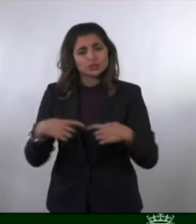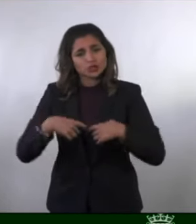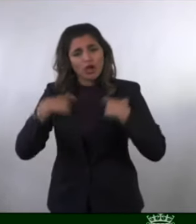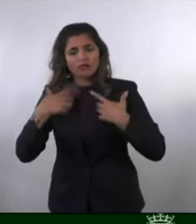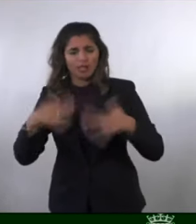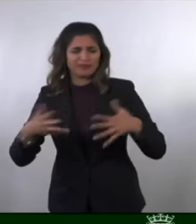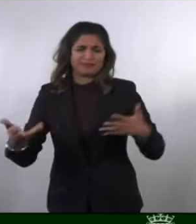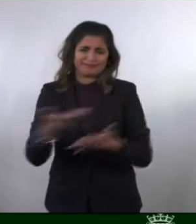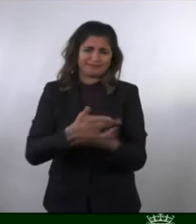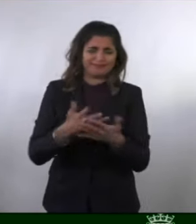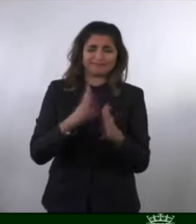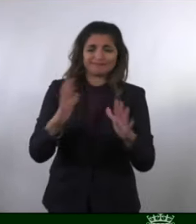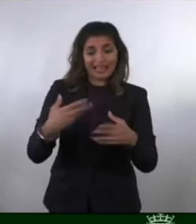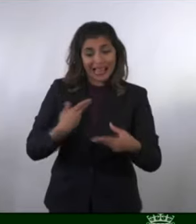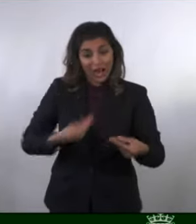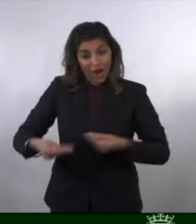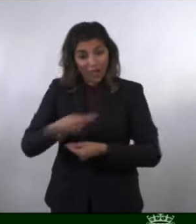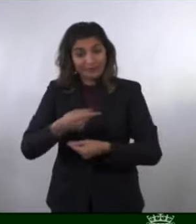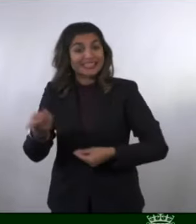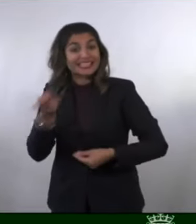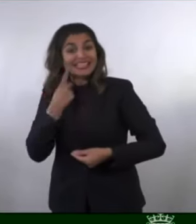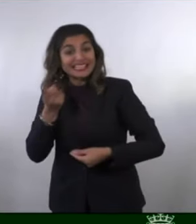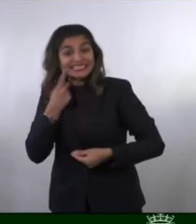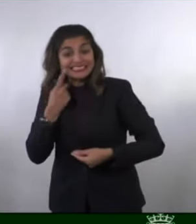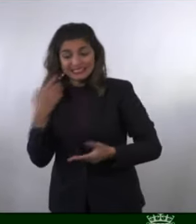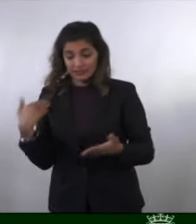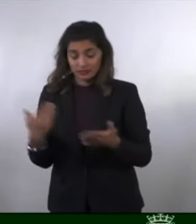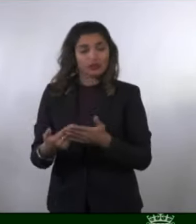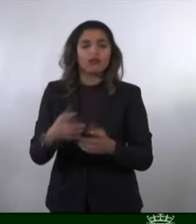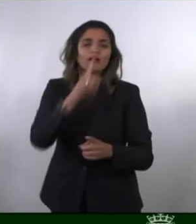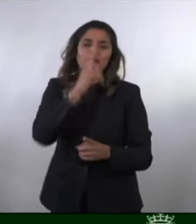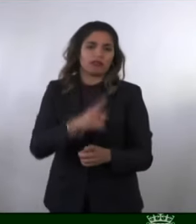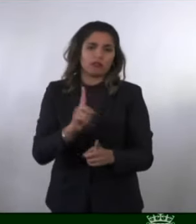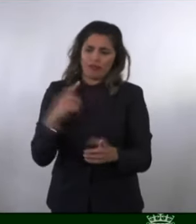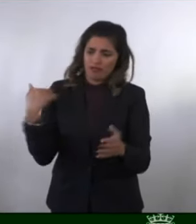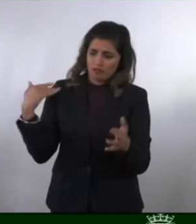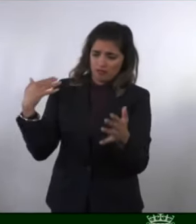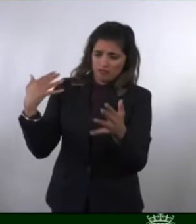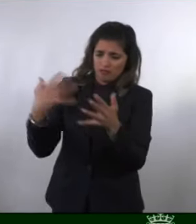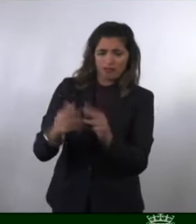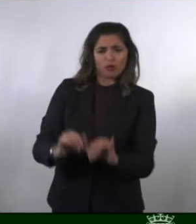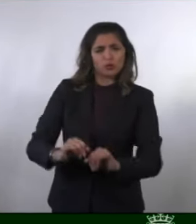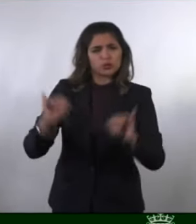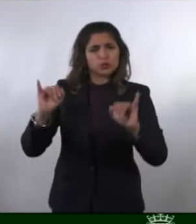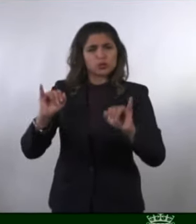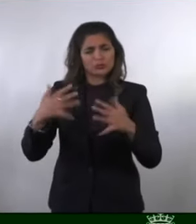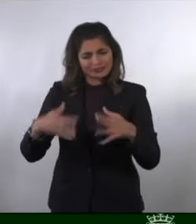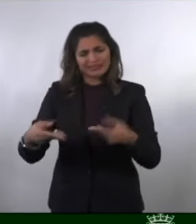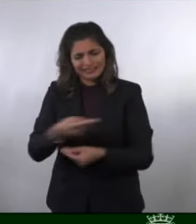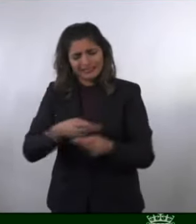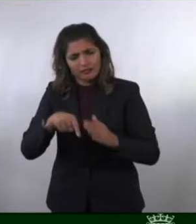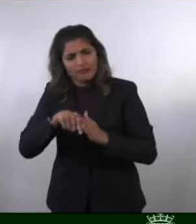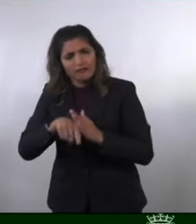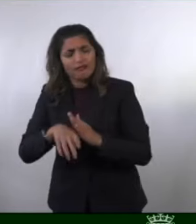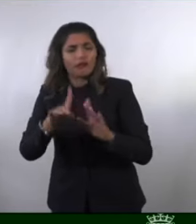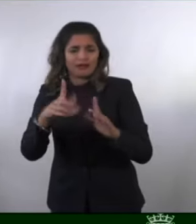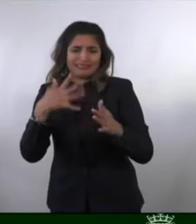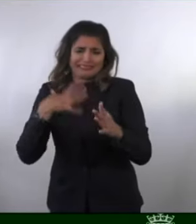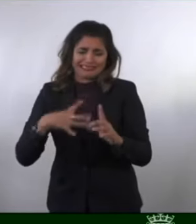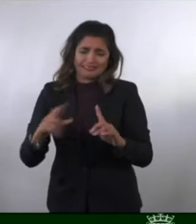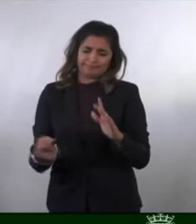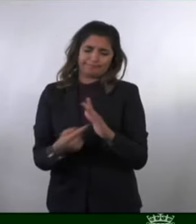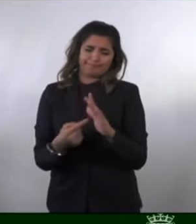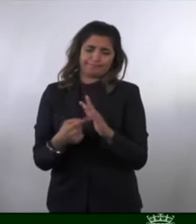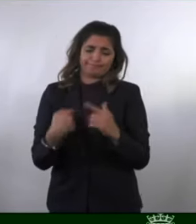situation is not easy as a result of what this country has been going through. But what we will ensure